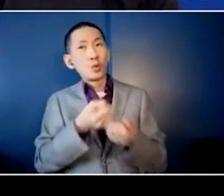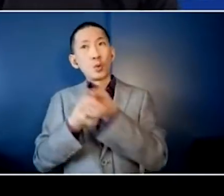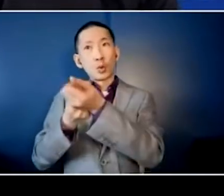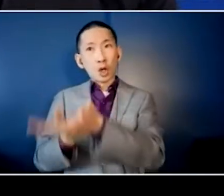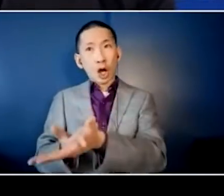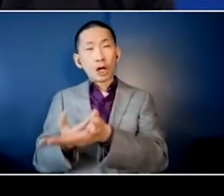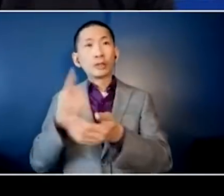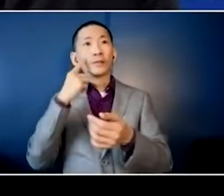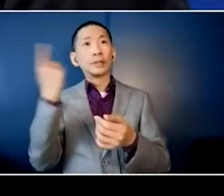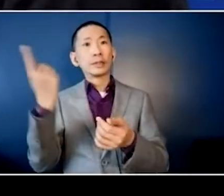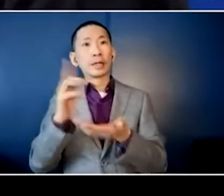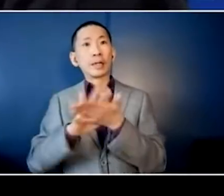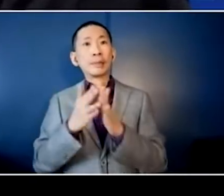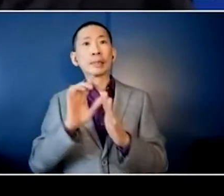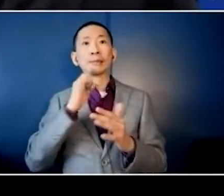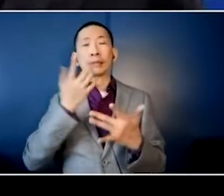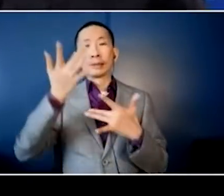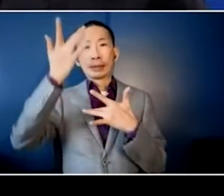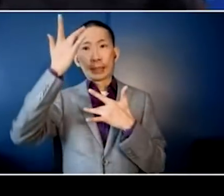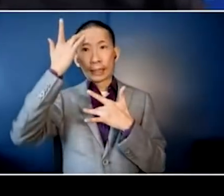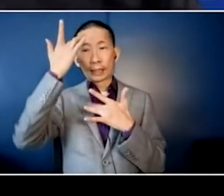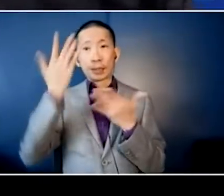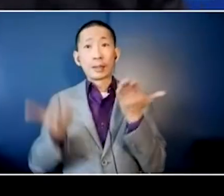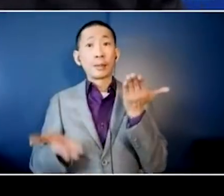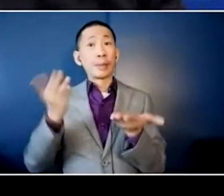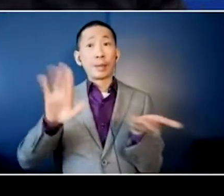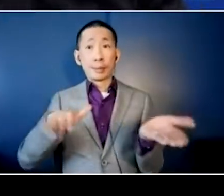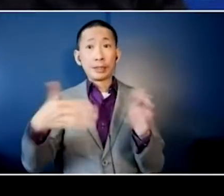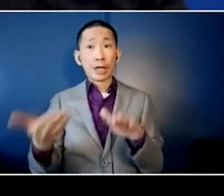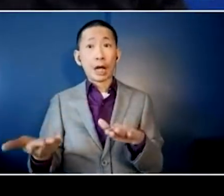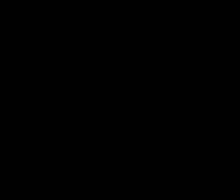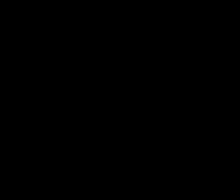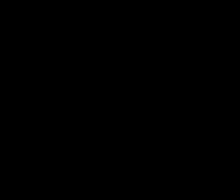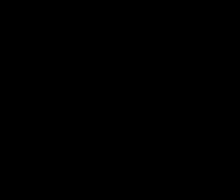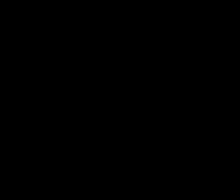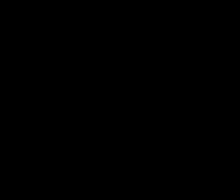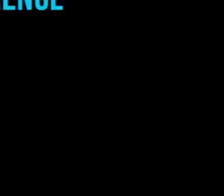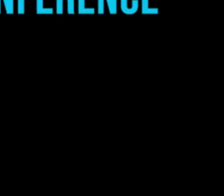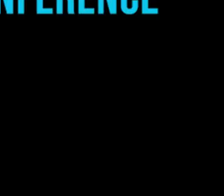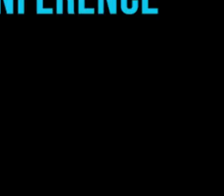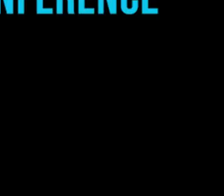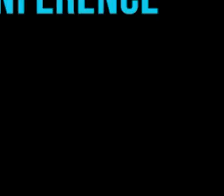getting seriously ill and maybe even dying.